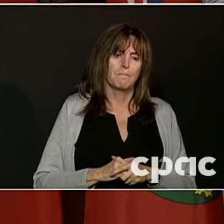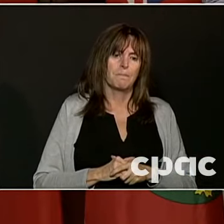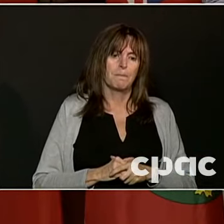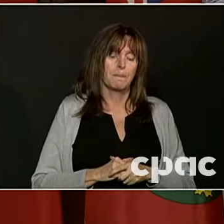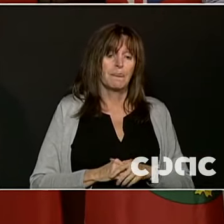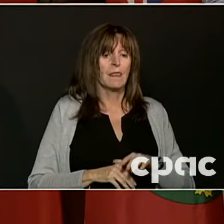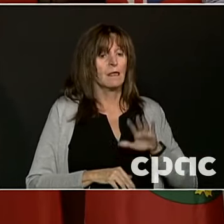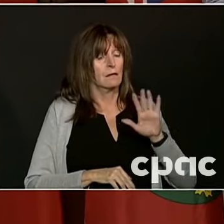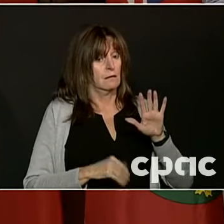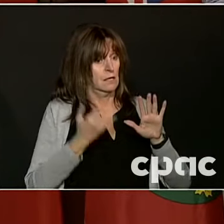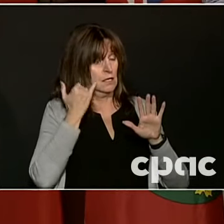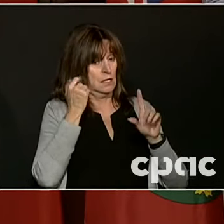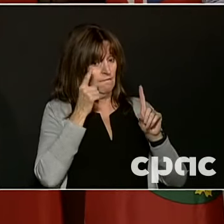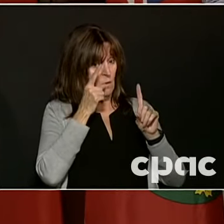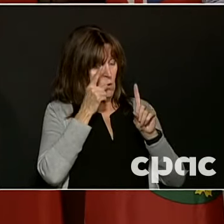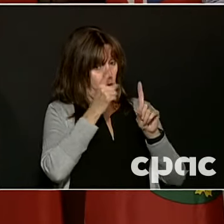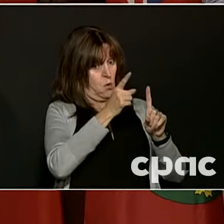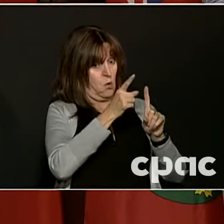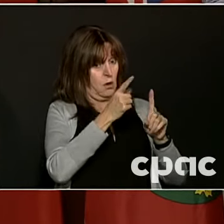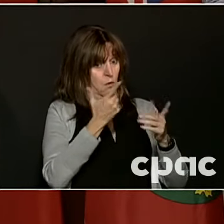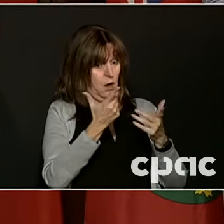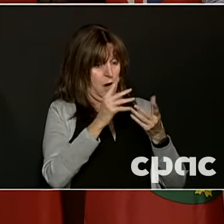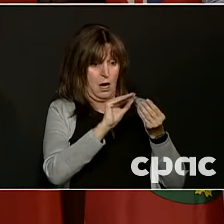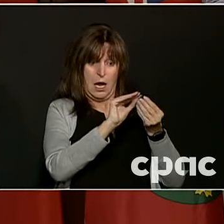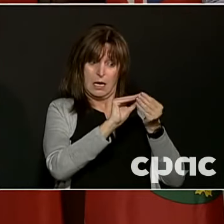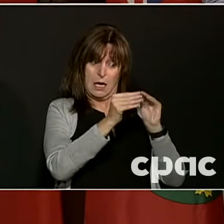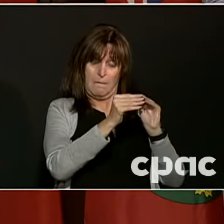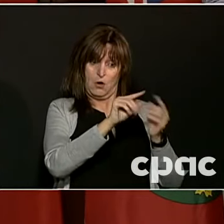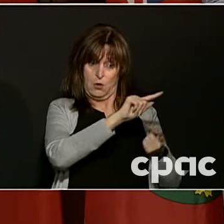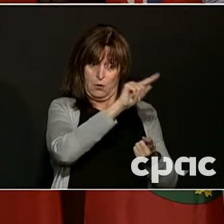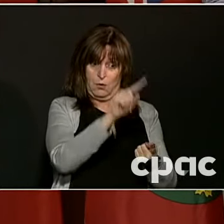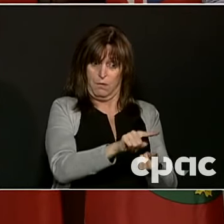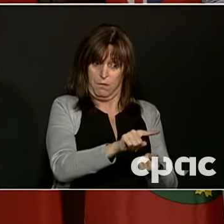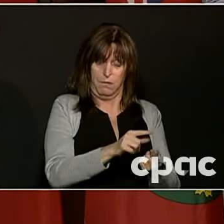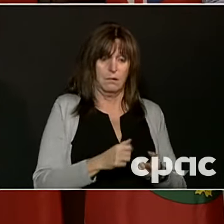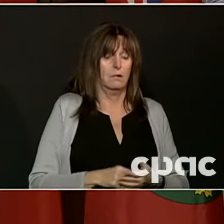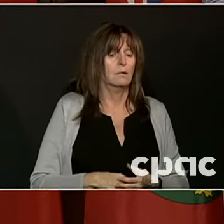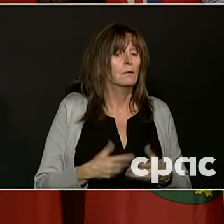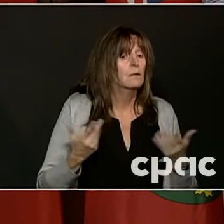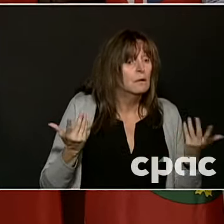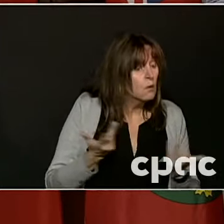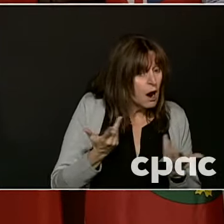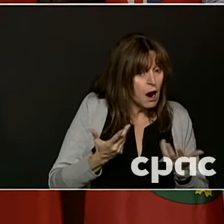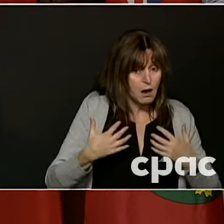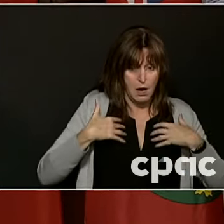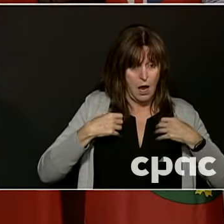and the goal is to reduce the impact on the health system, then yes. Thanks, everyone.